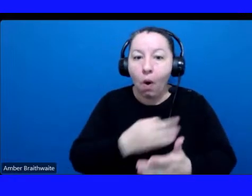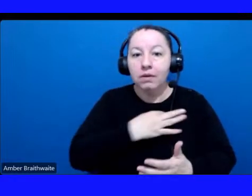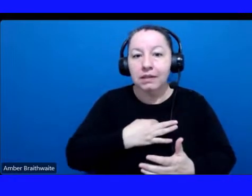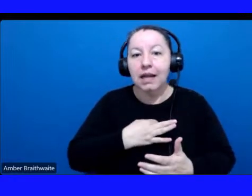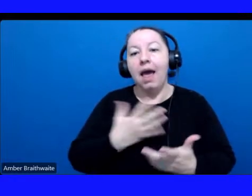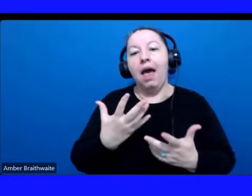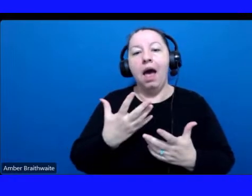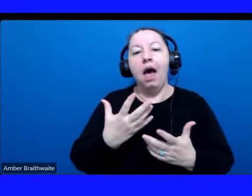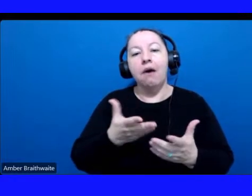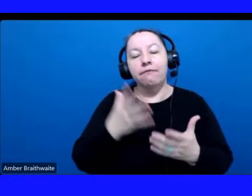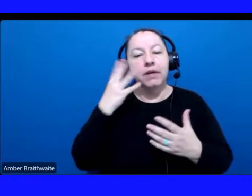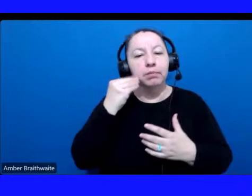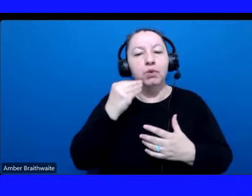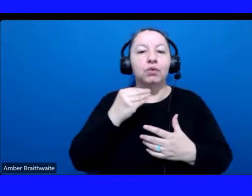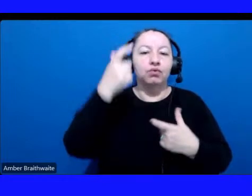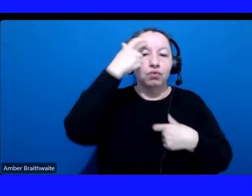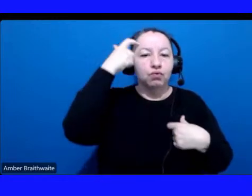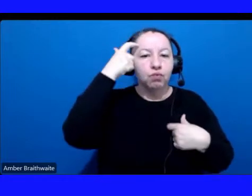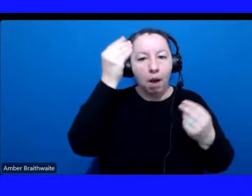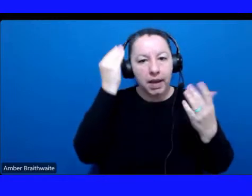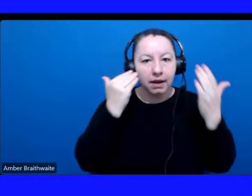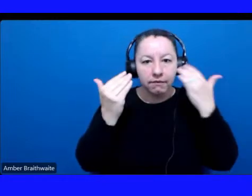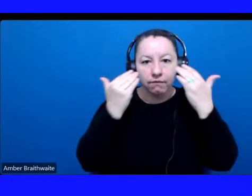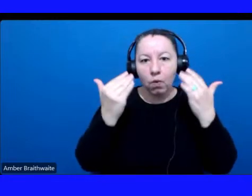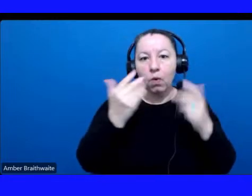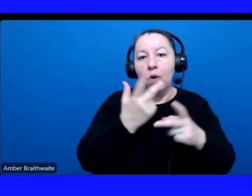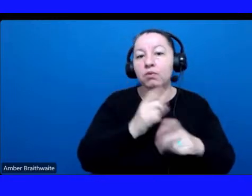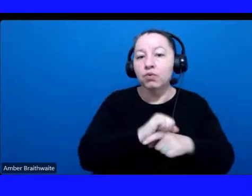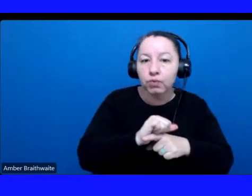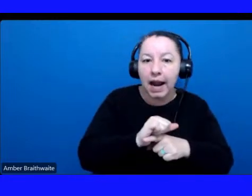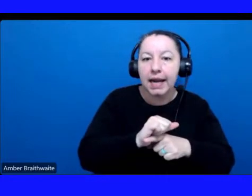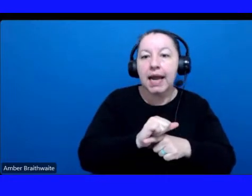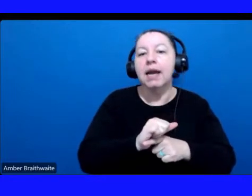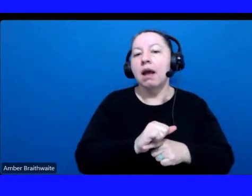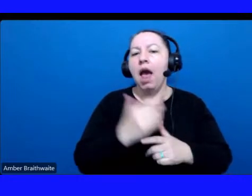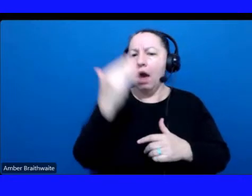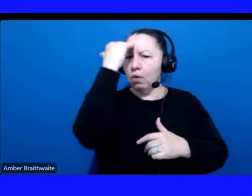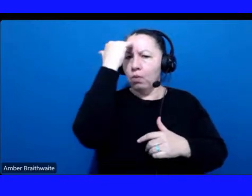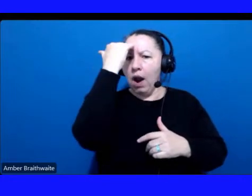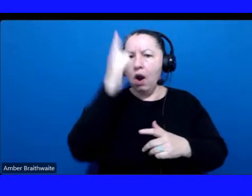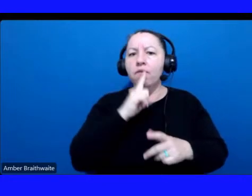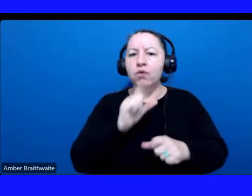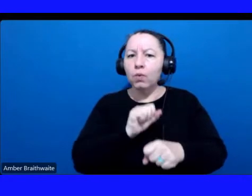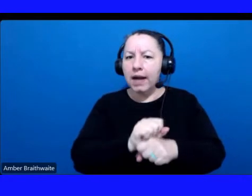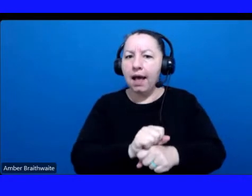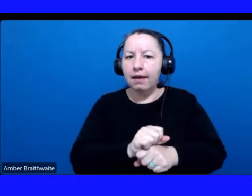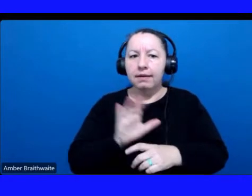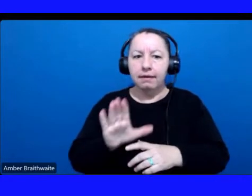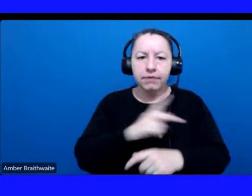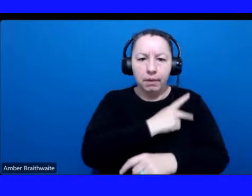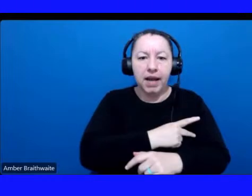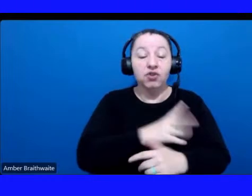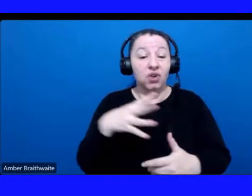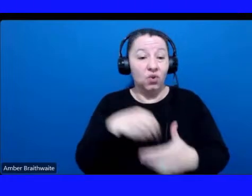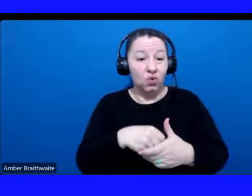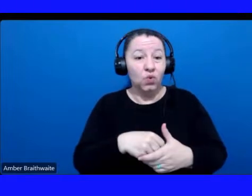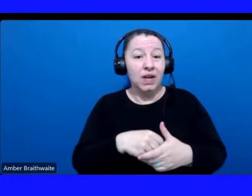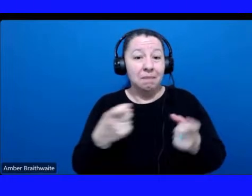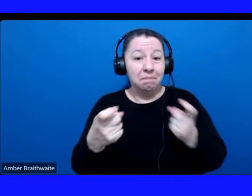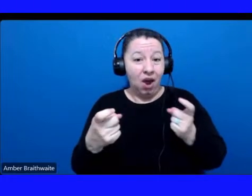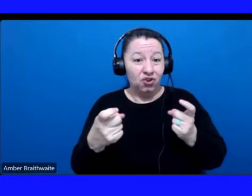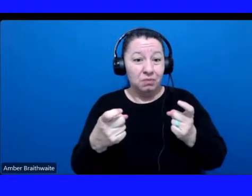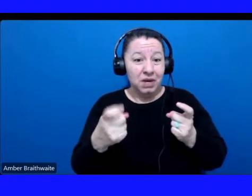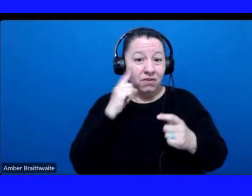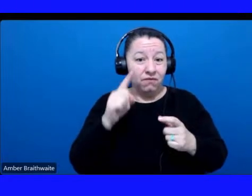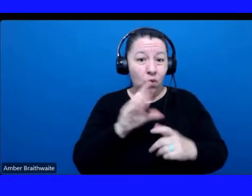So I think that's really a client by client situation. Unfortunately, some of our clients do have ACS cases or